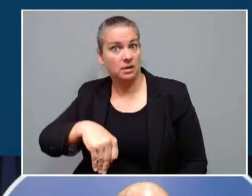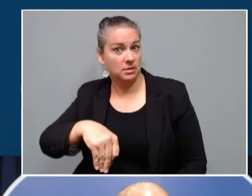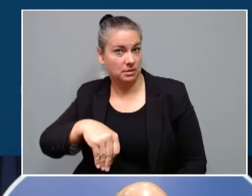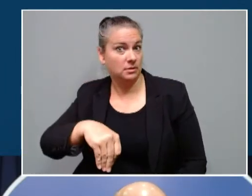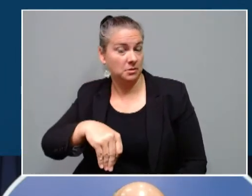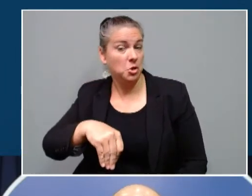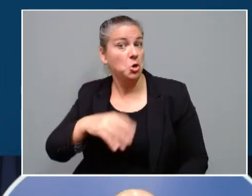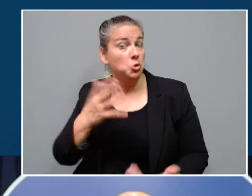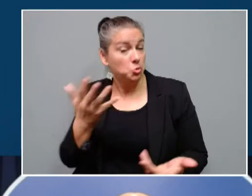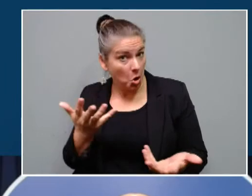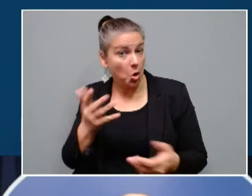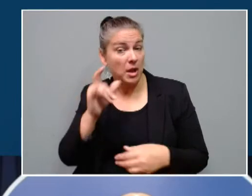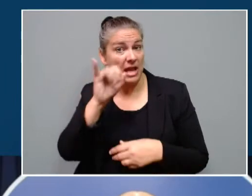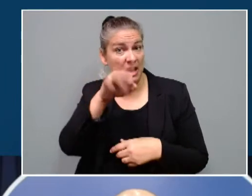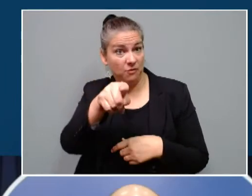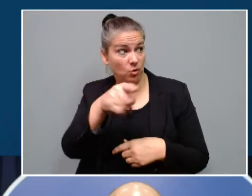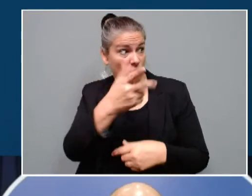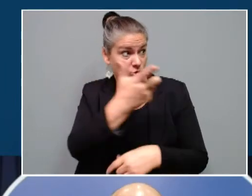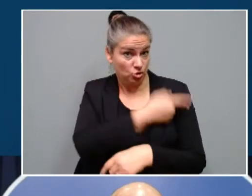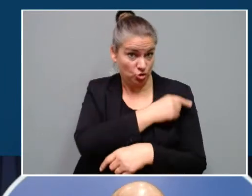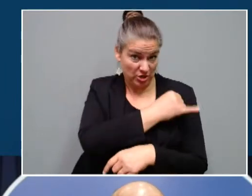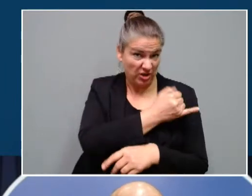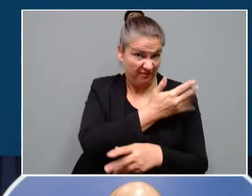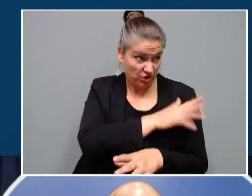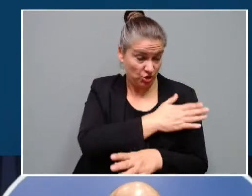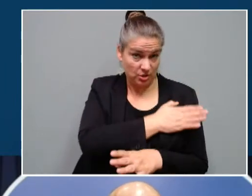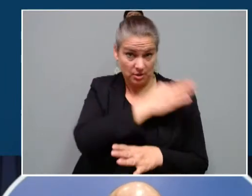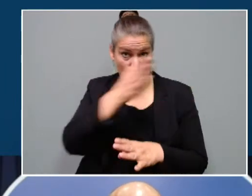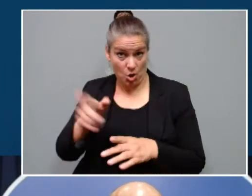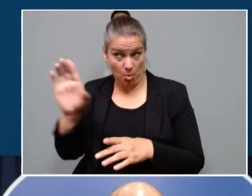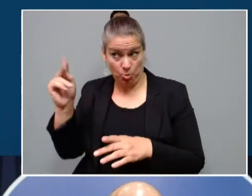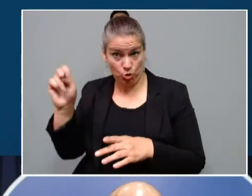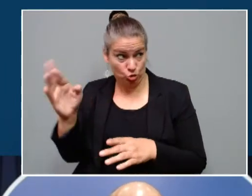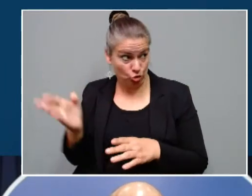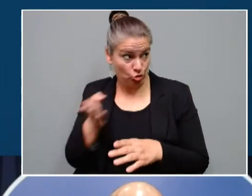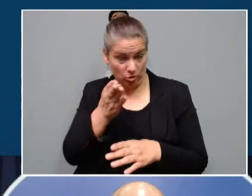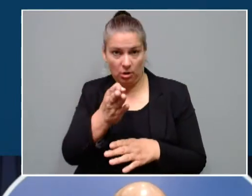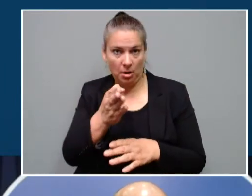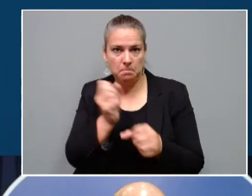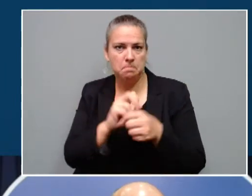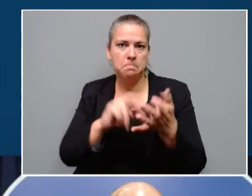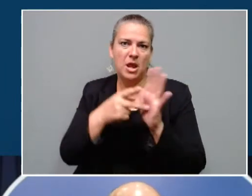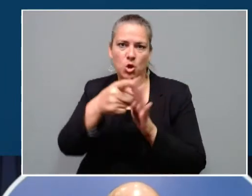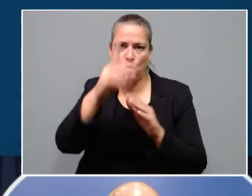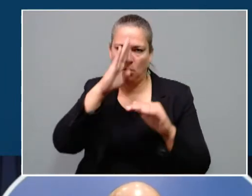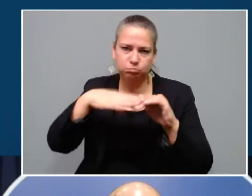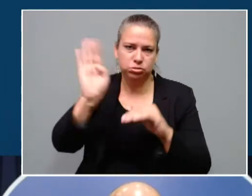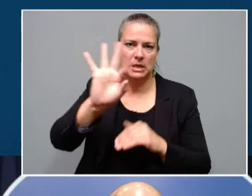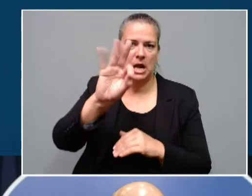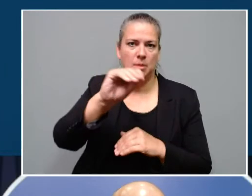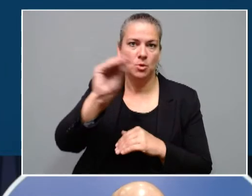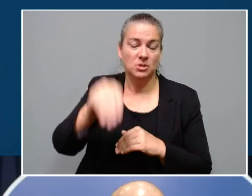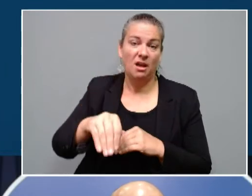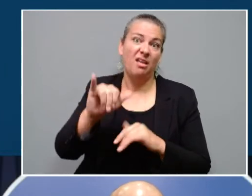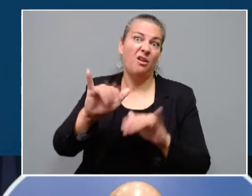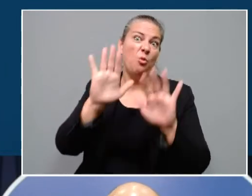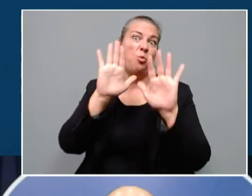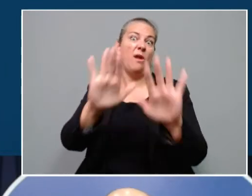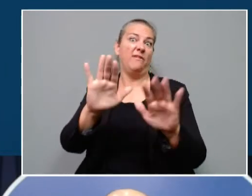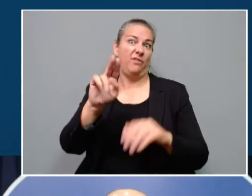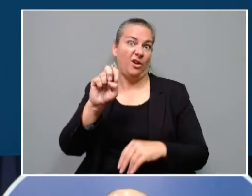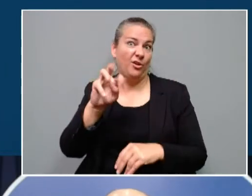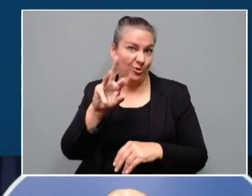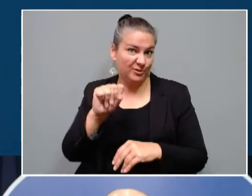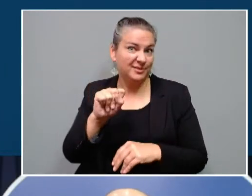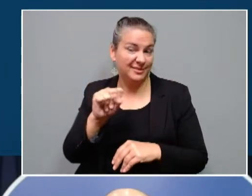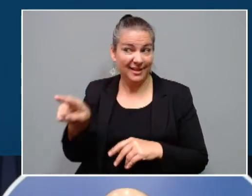if you get a second dose of J&J, which is wonderful news for folks to get comparable protection with that extra dose of